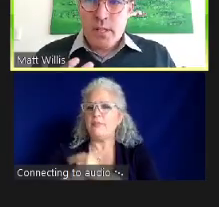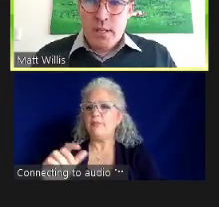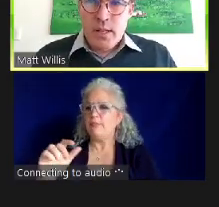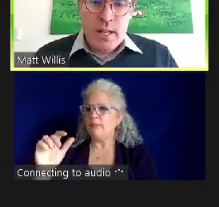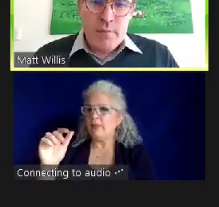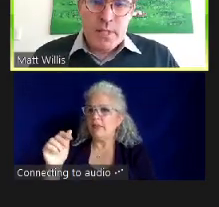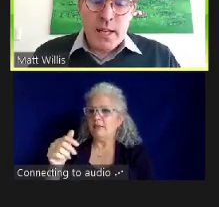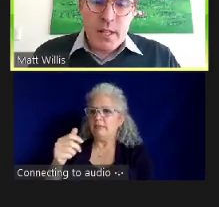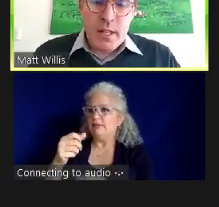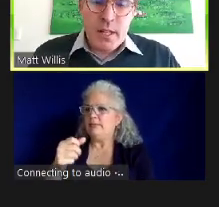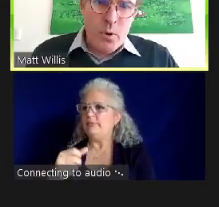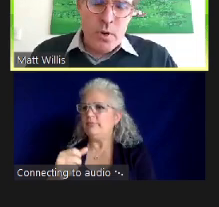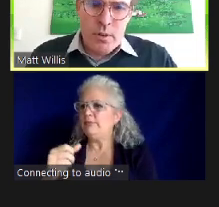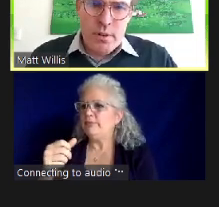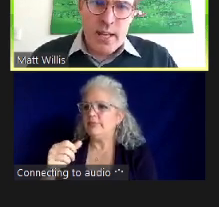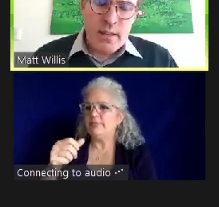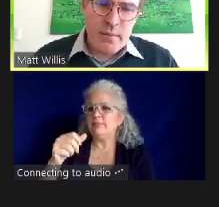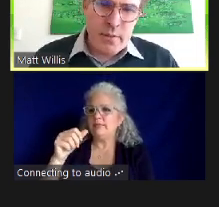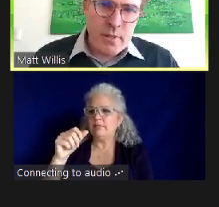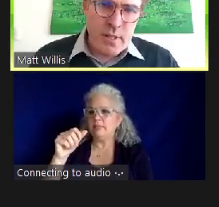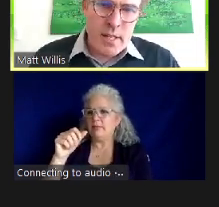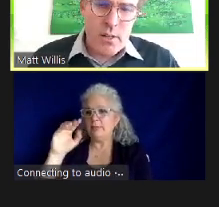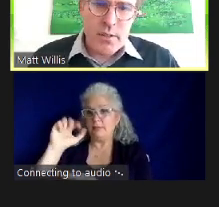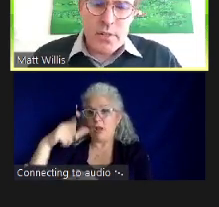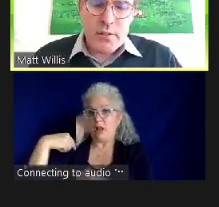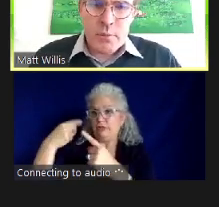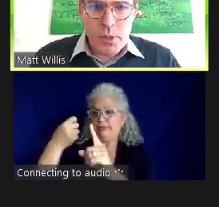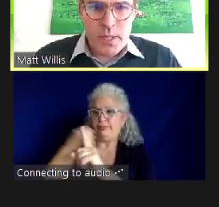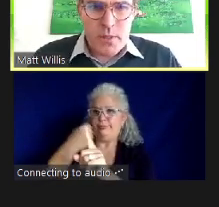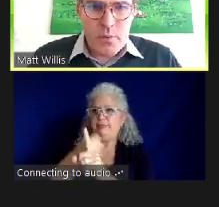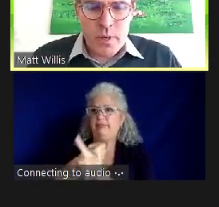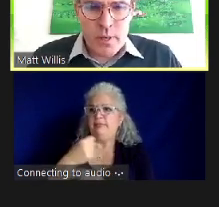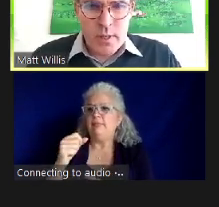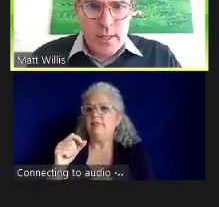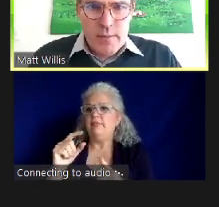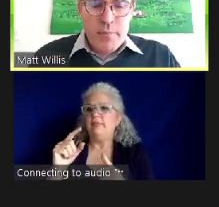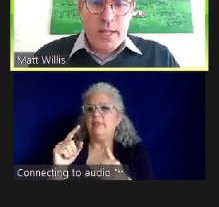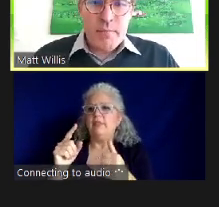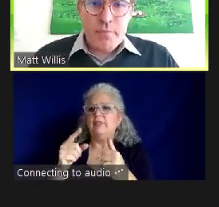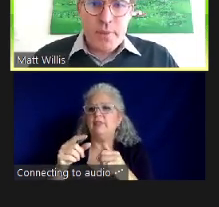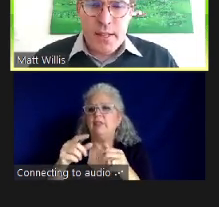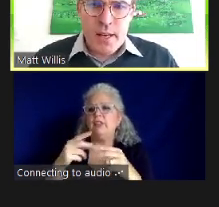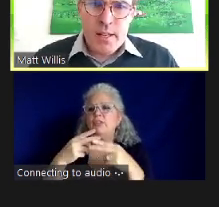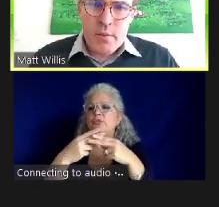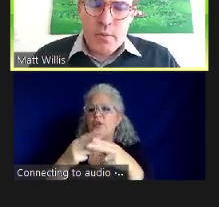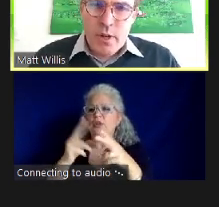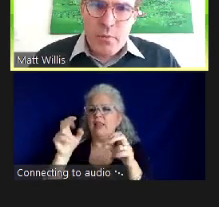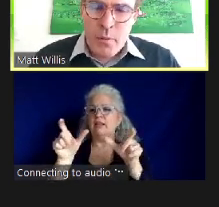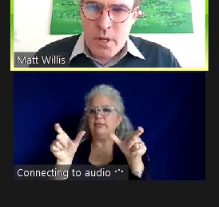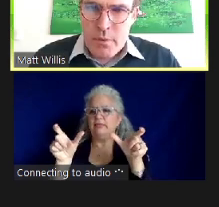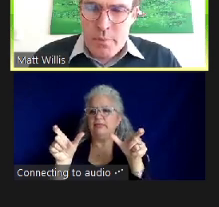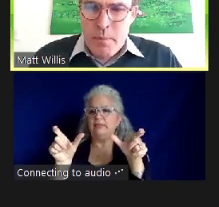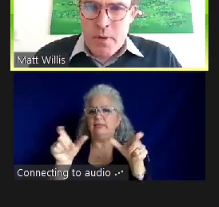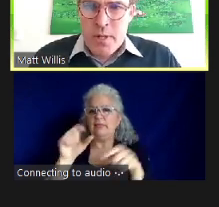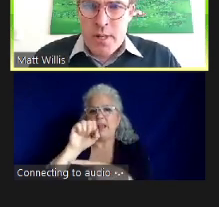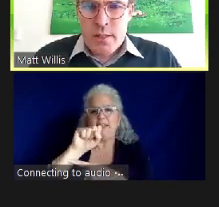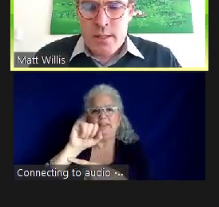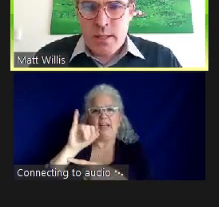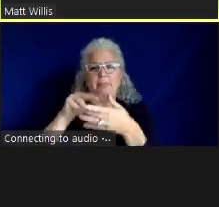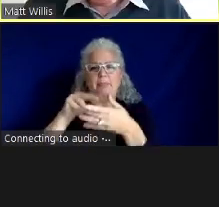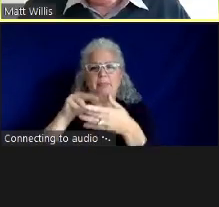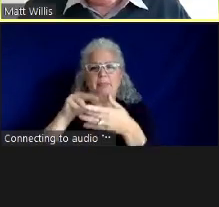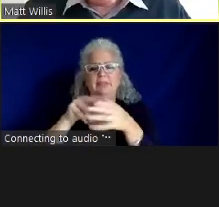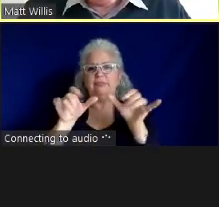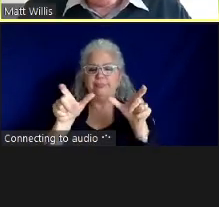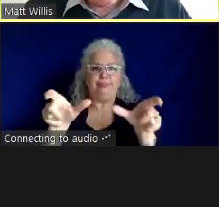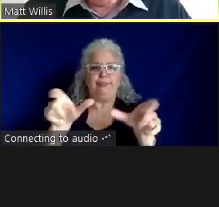first stay-at-home order, or that was then called the shelter-in-place order. And then what we all remember is